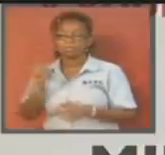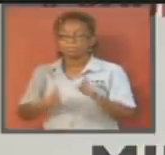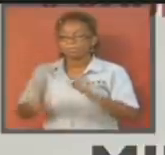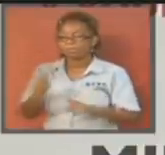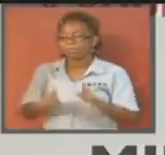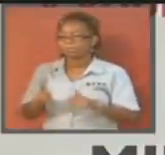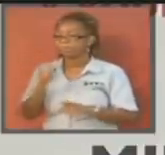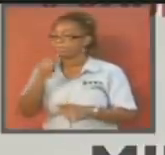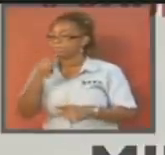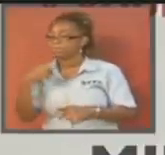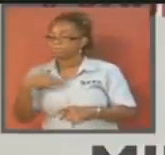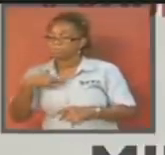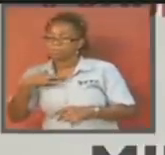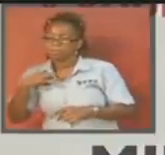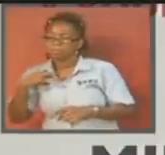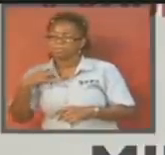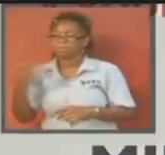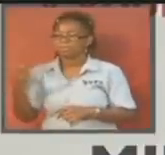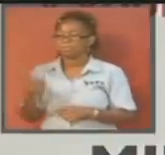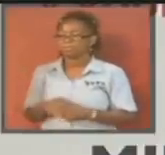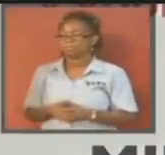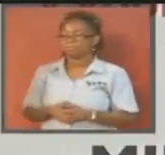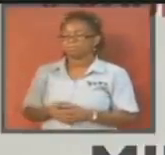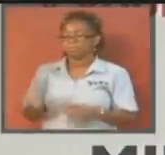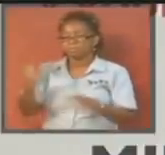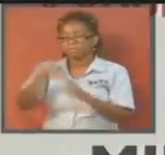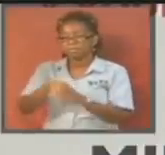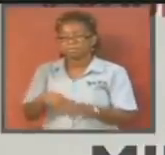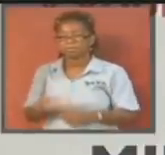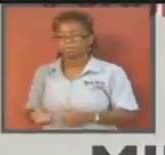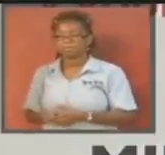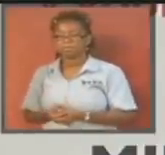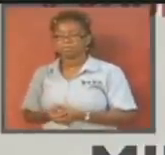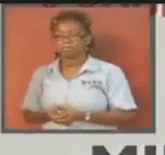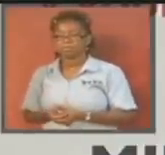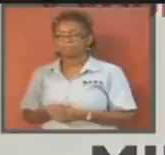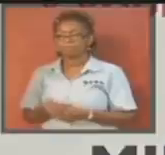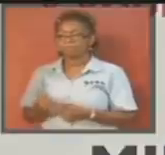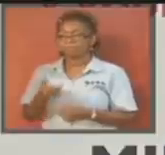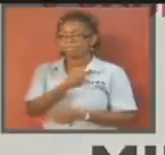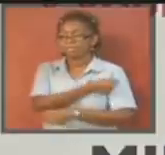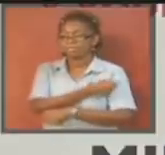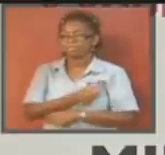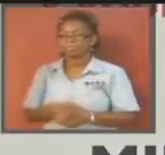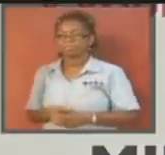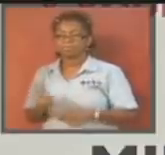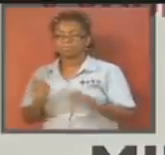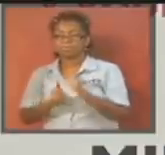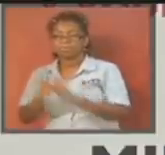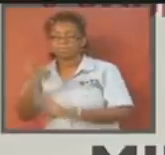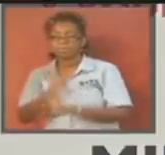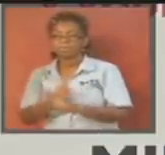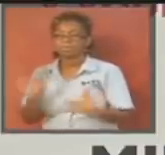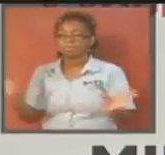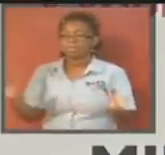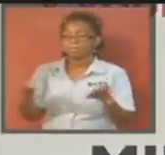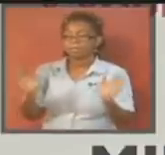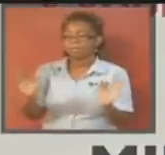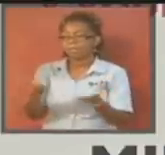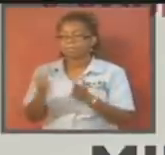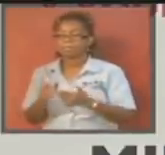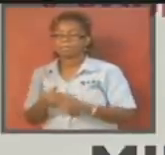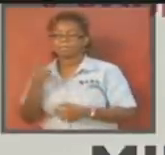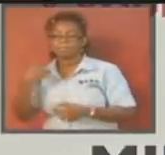of care during the COVID-19 epidemic. The last recent one, I think, is a couple of weeks ago. And as you know, we continue to partner